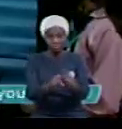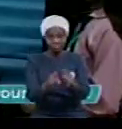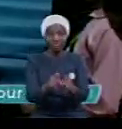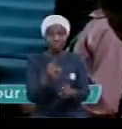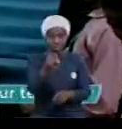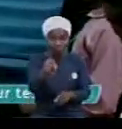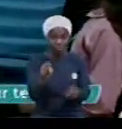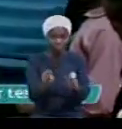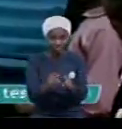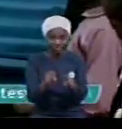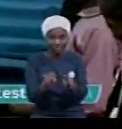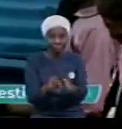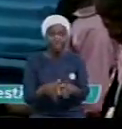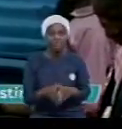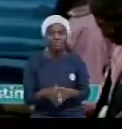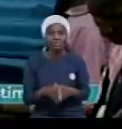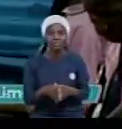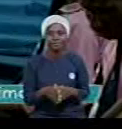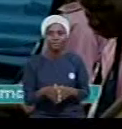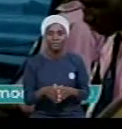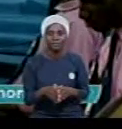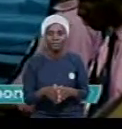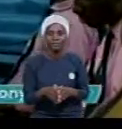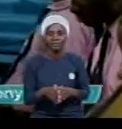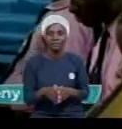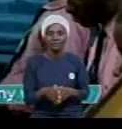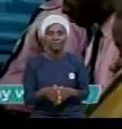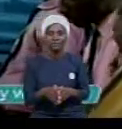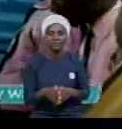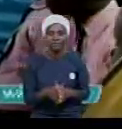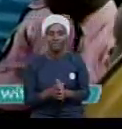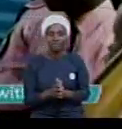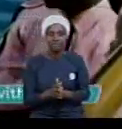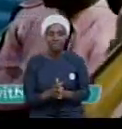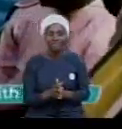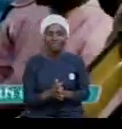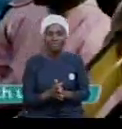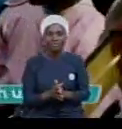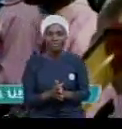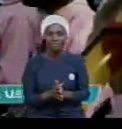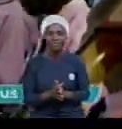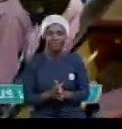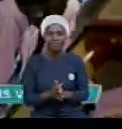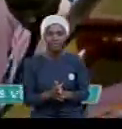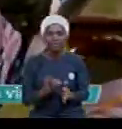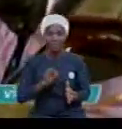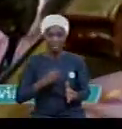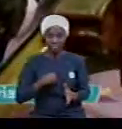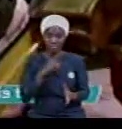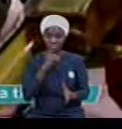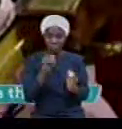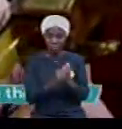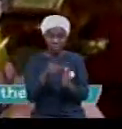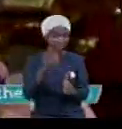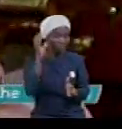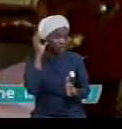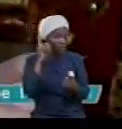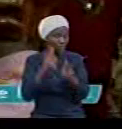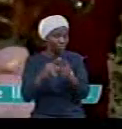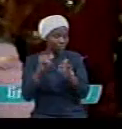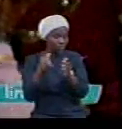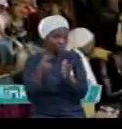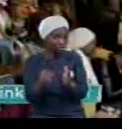You too. Didn't you pray when you were coming? I'm sure you did pray. I'm sure you listened to the prayer. You touched that